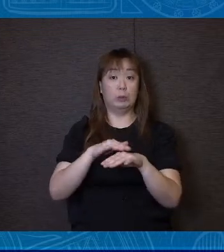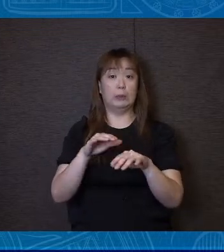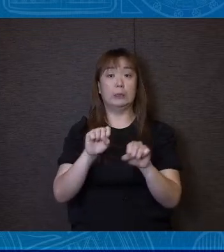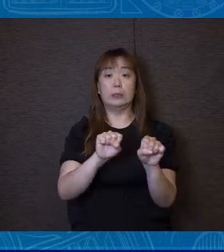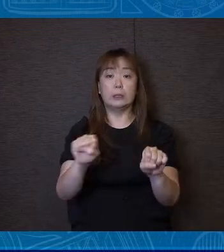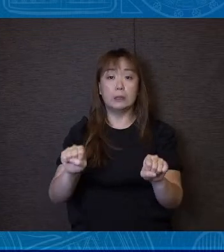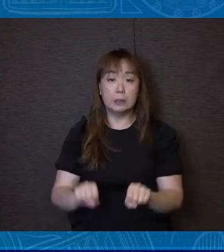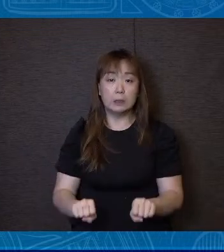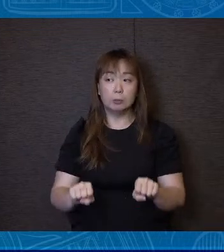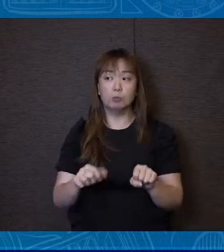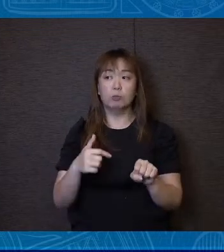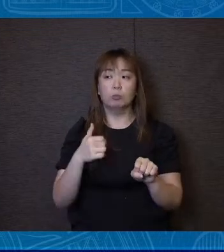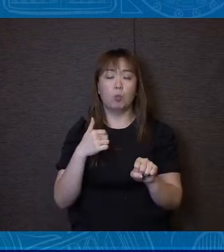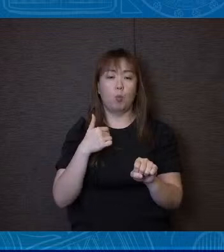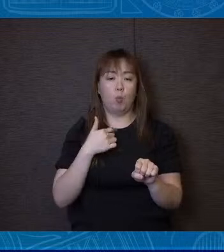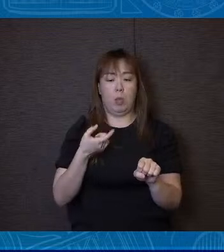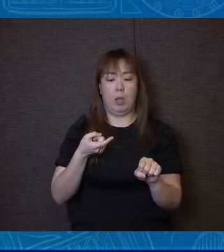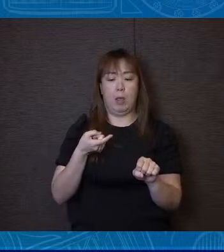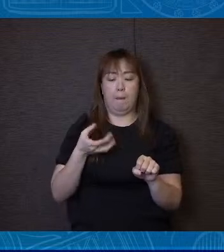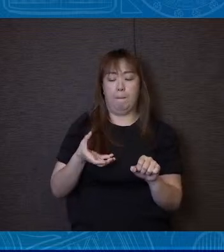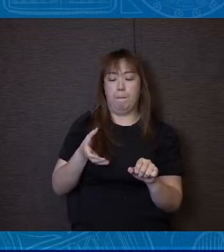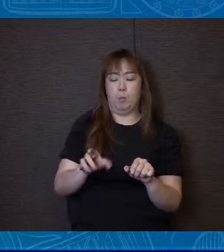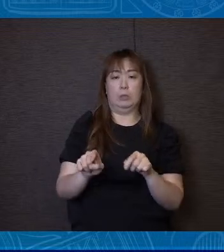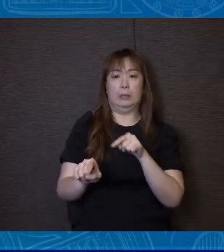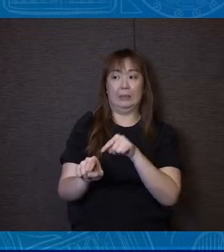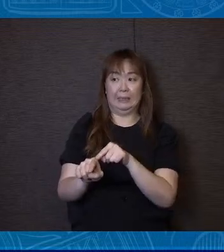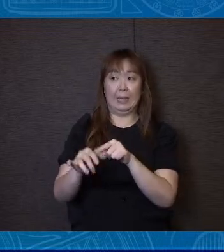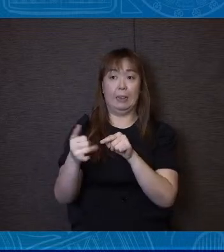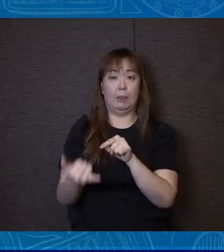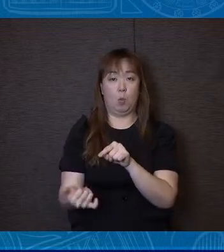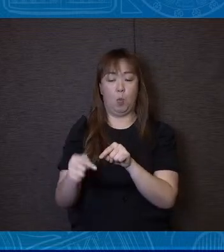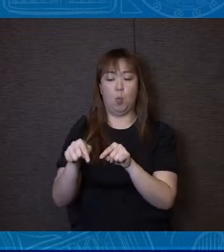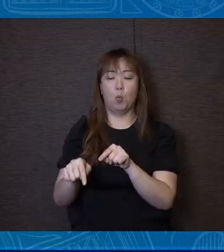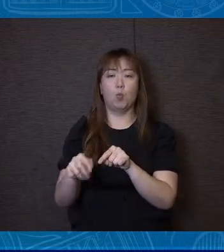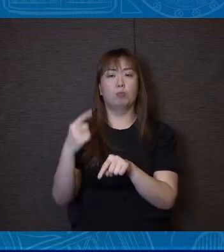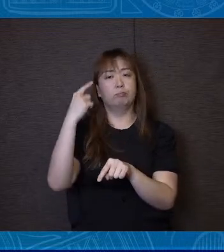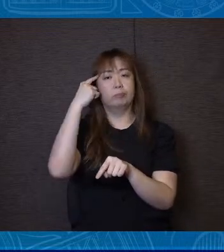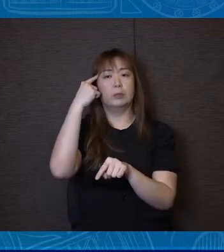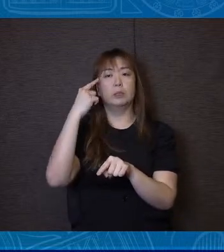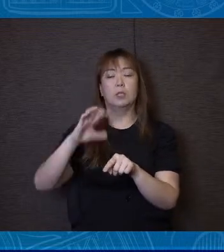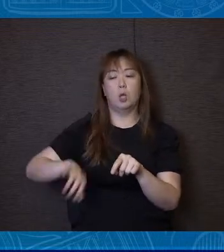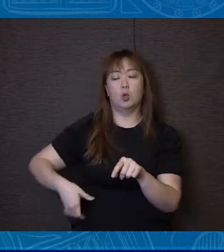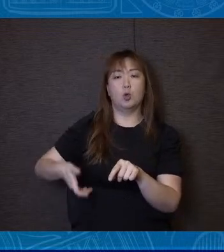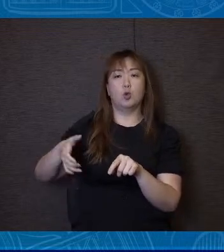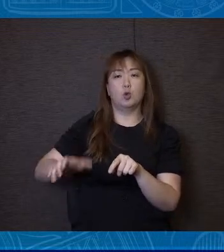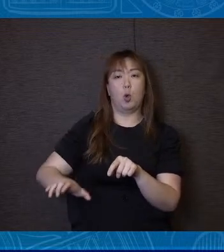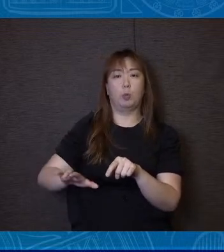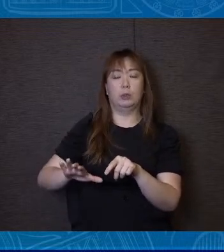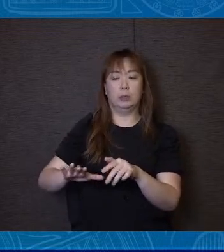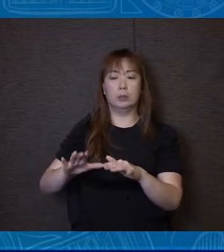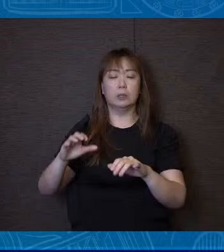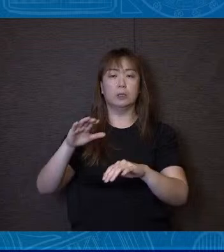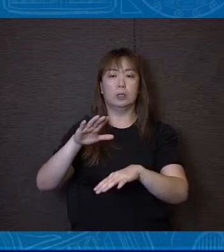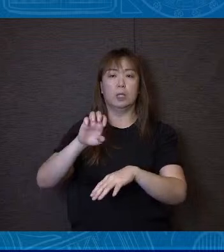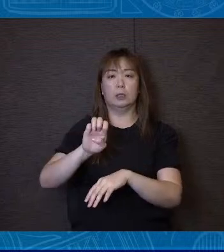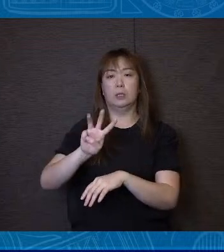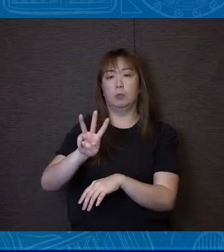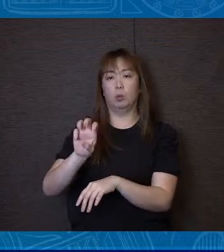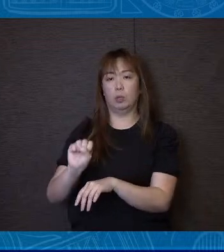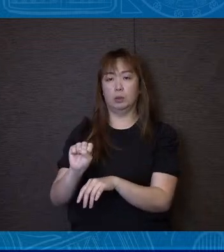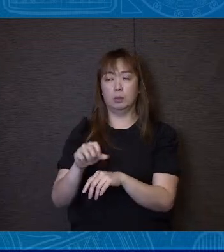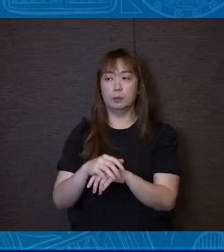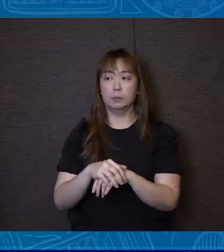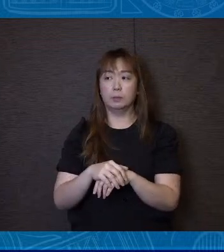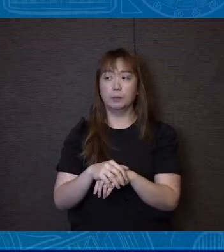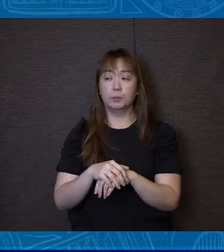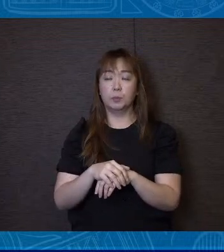we reinforced that program, and now it's considered one of their national early warning system programs. So